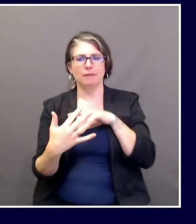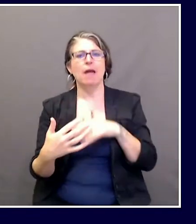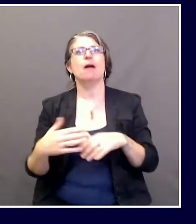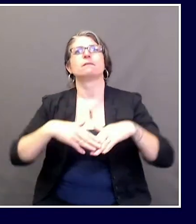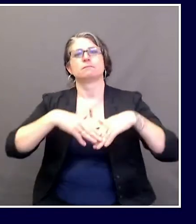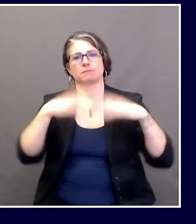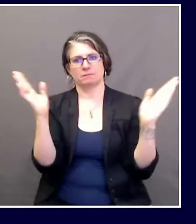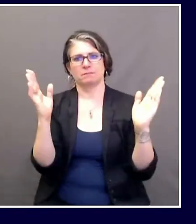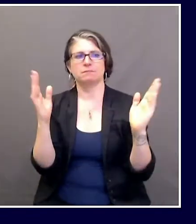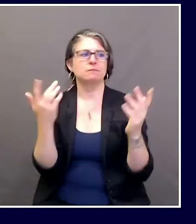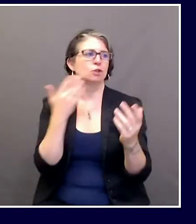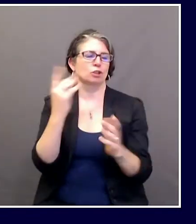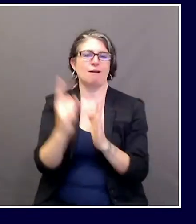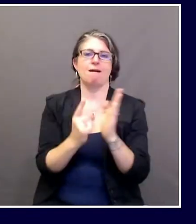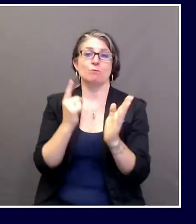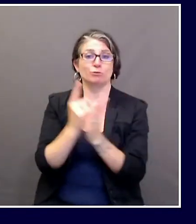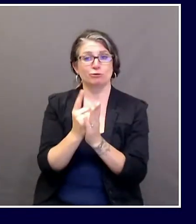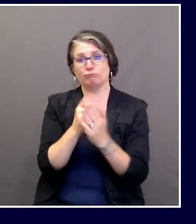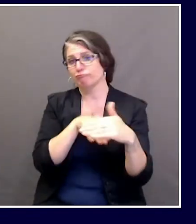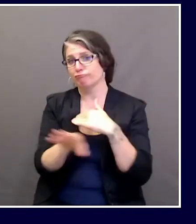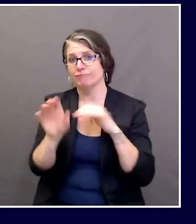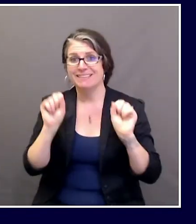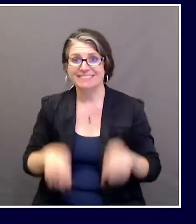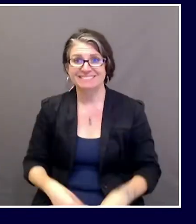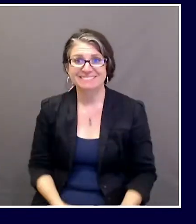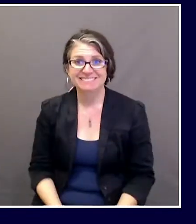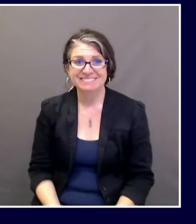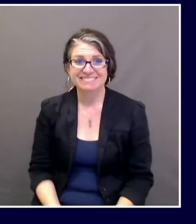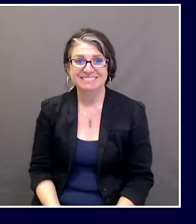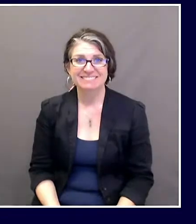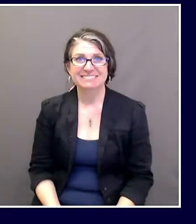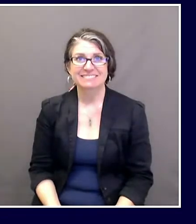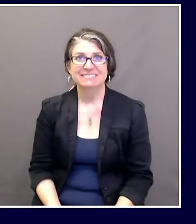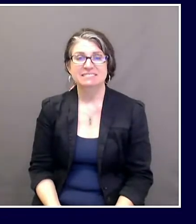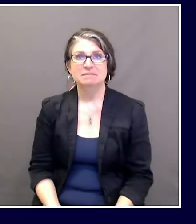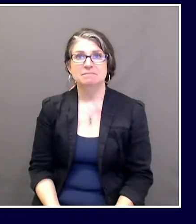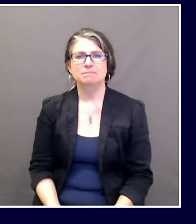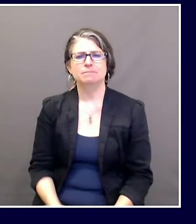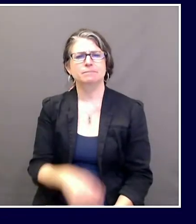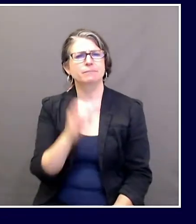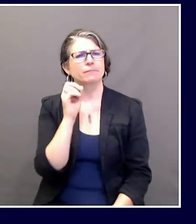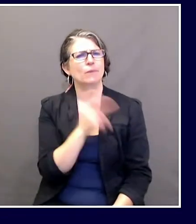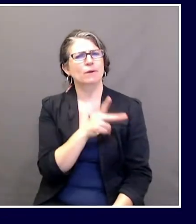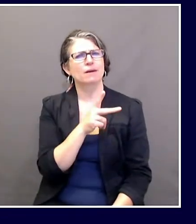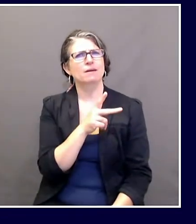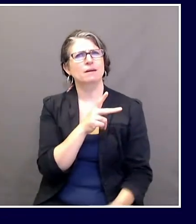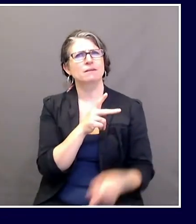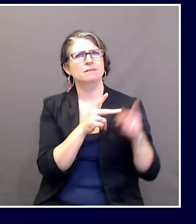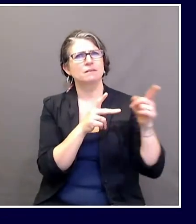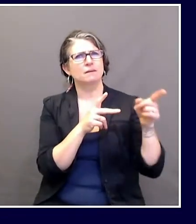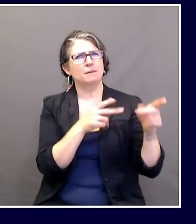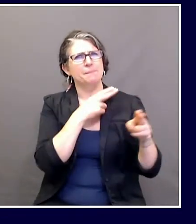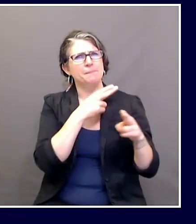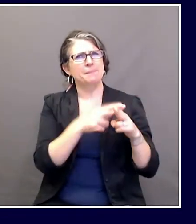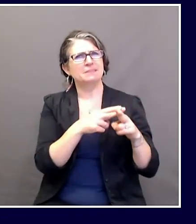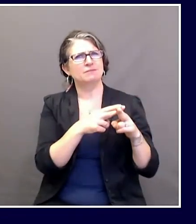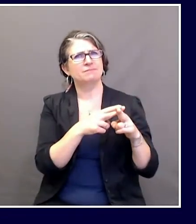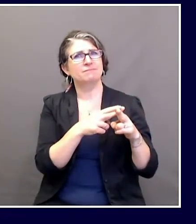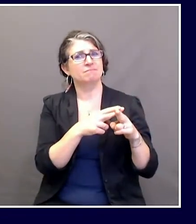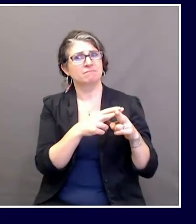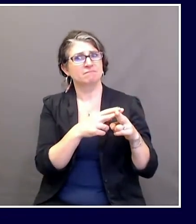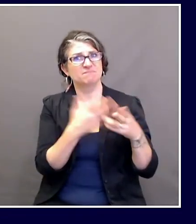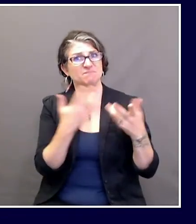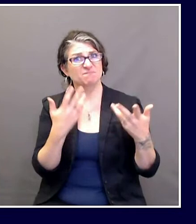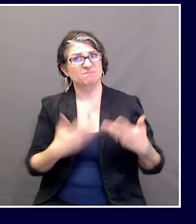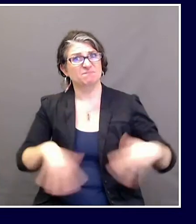their residency requirement. So are we thinking that this is going to work for tourists and visitors too, and not just Mainers? Is that kind of part of the